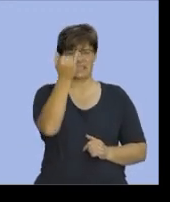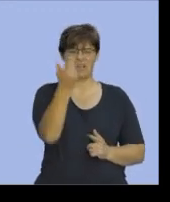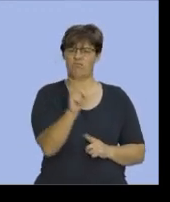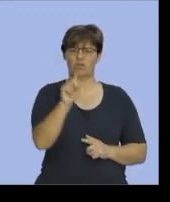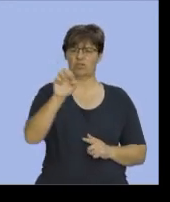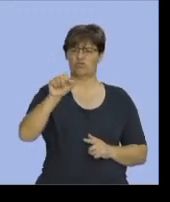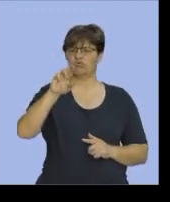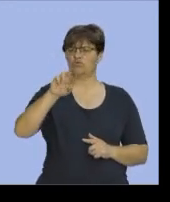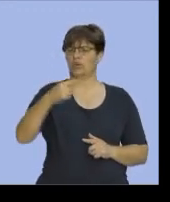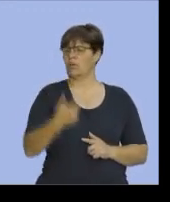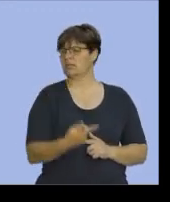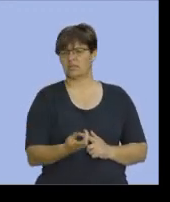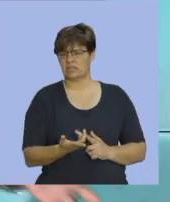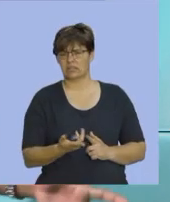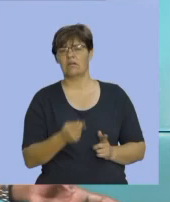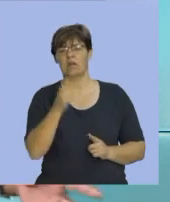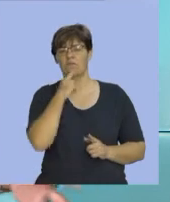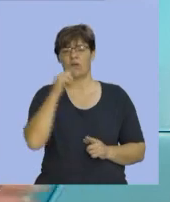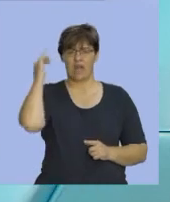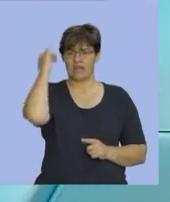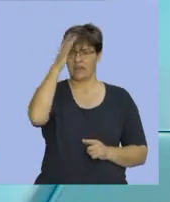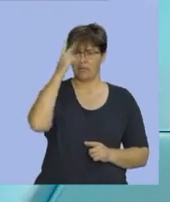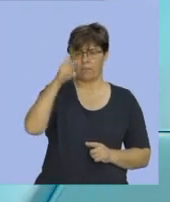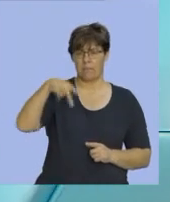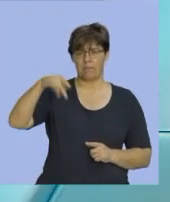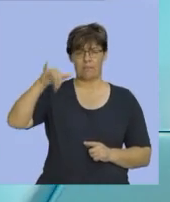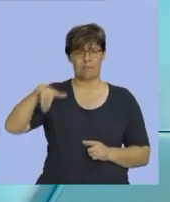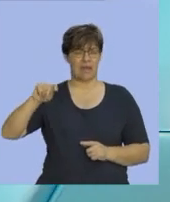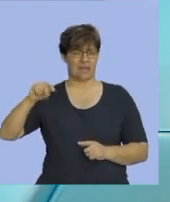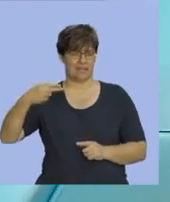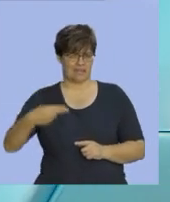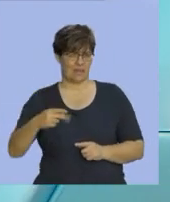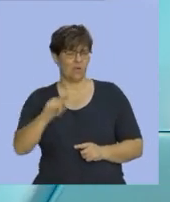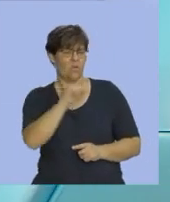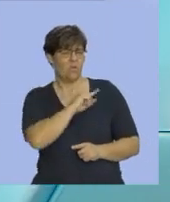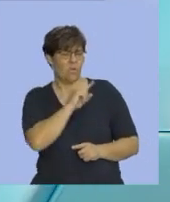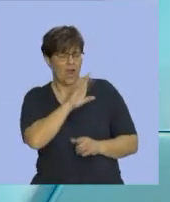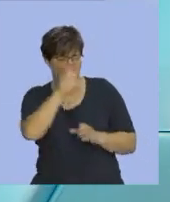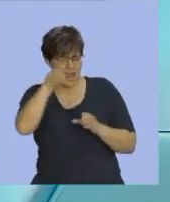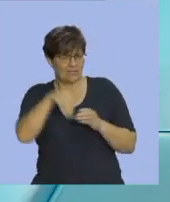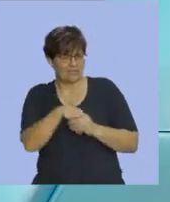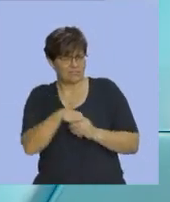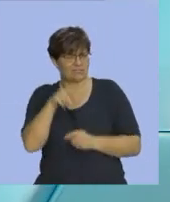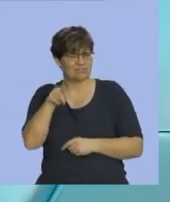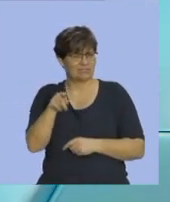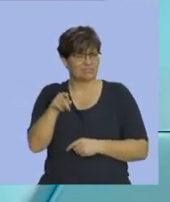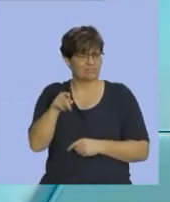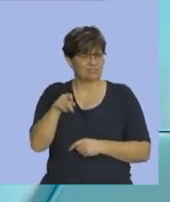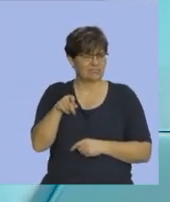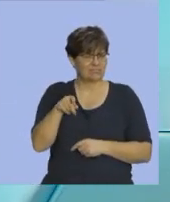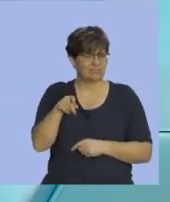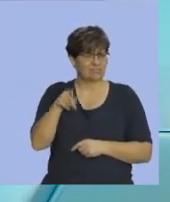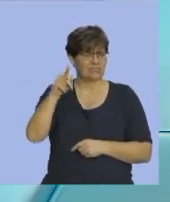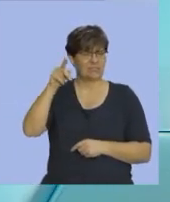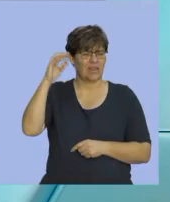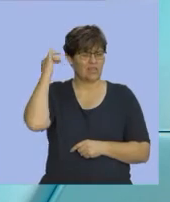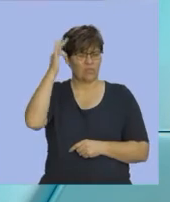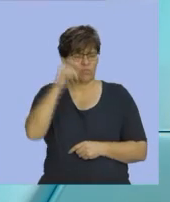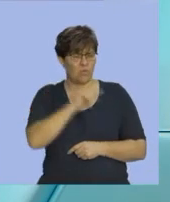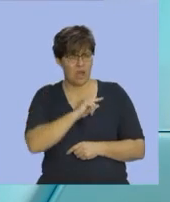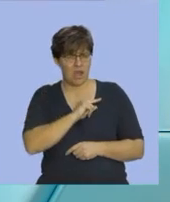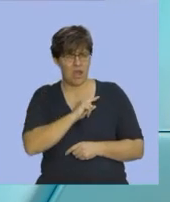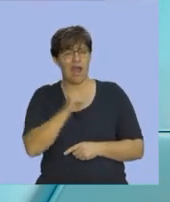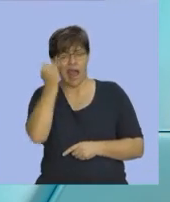big idea here, guys, has been trigonometry. We looked at the theorem of Pythagoras. The reason why I've been including theorem